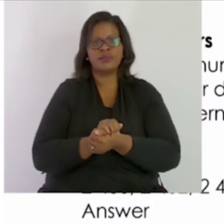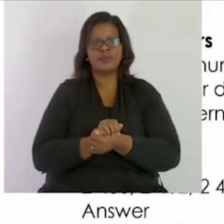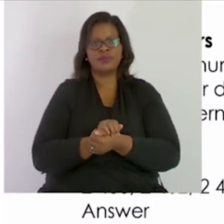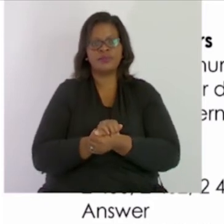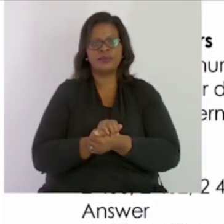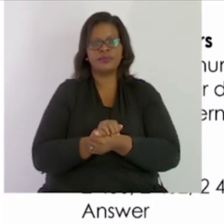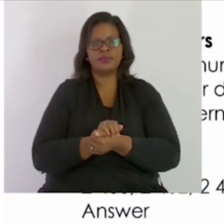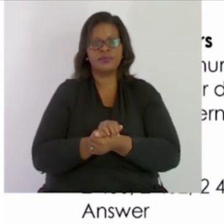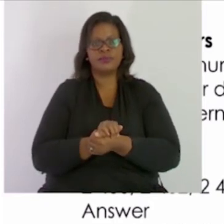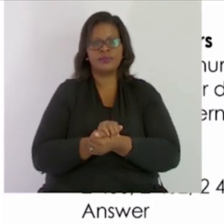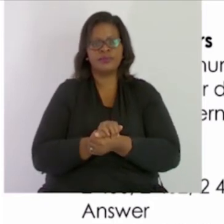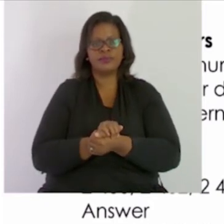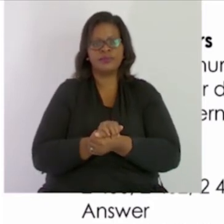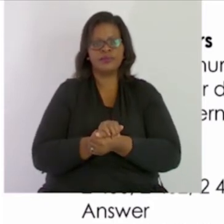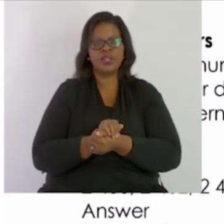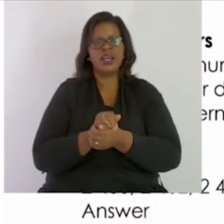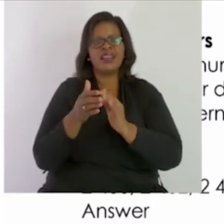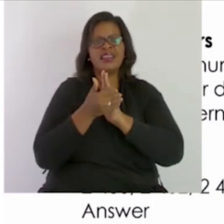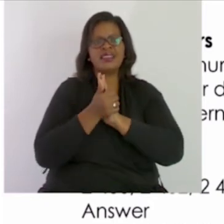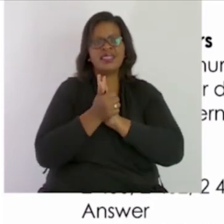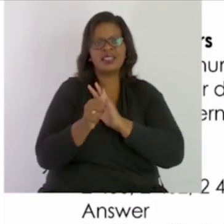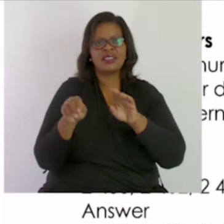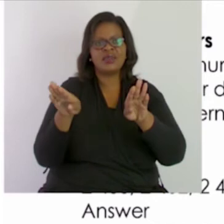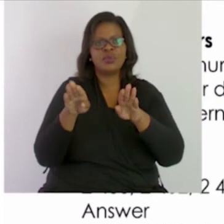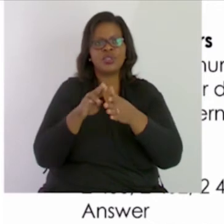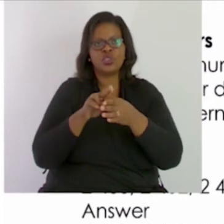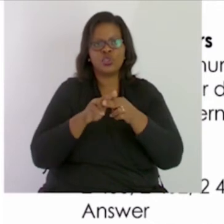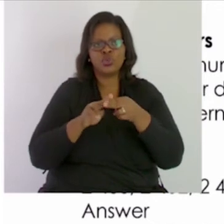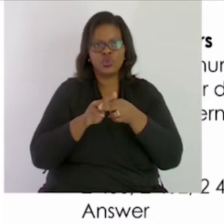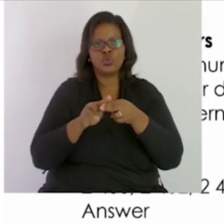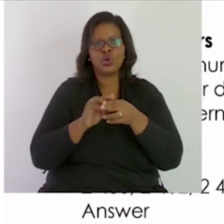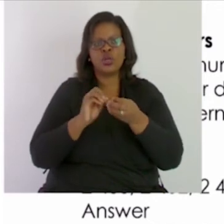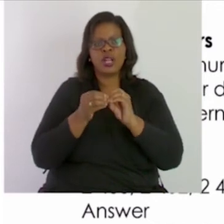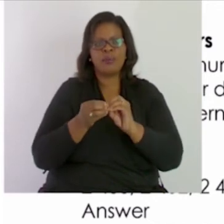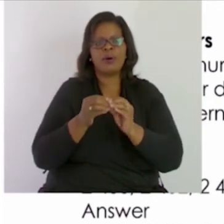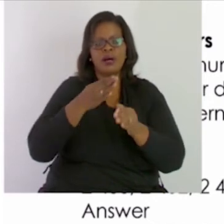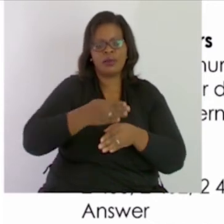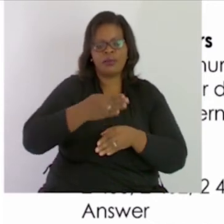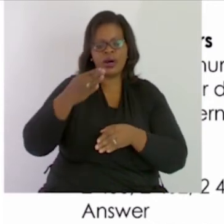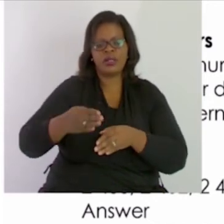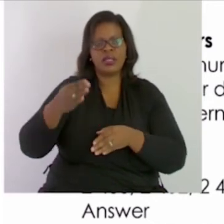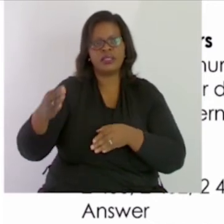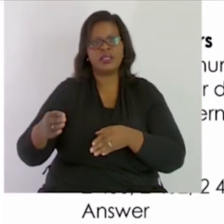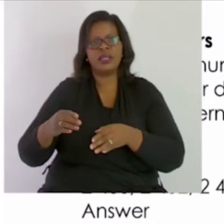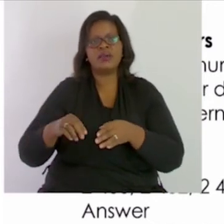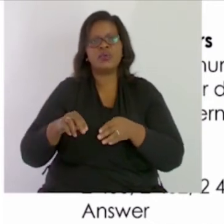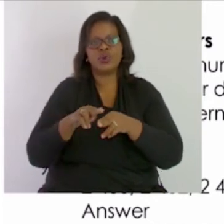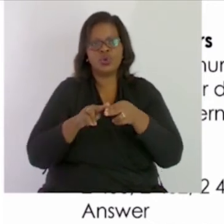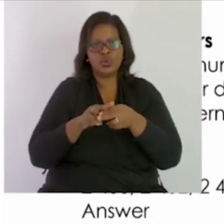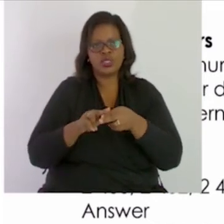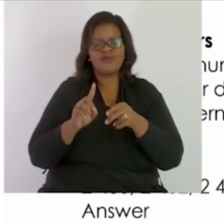So the skills which we're using on number patterns are the ones which you are going to apply now. To find the missing number, you are